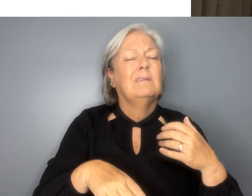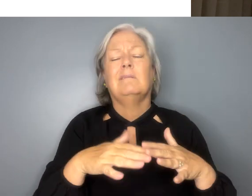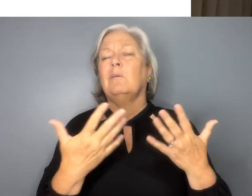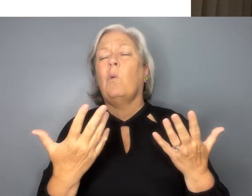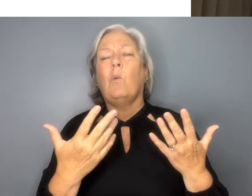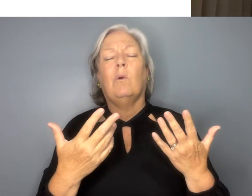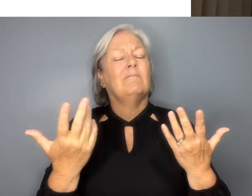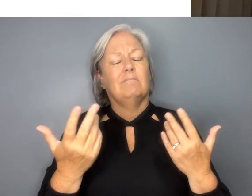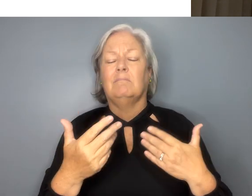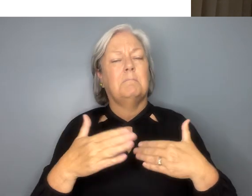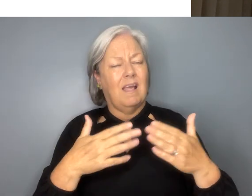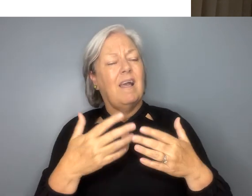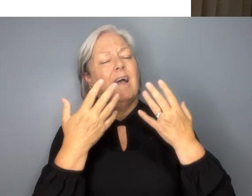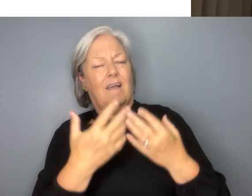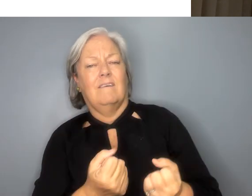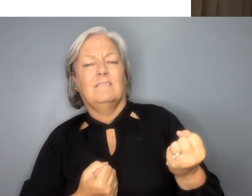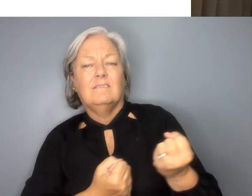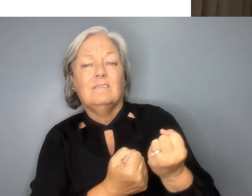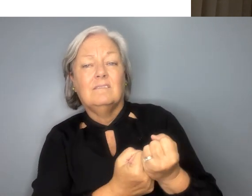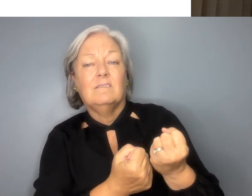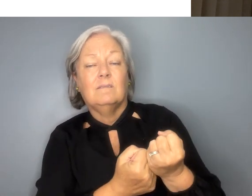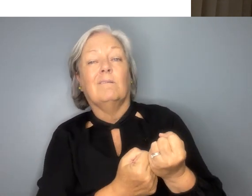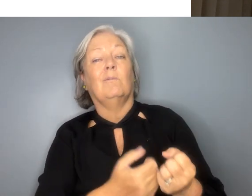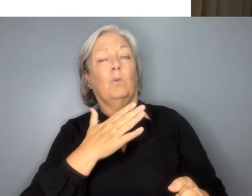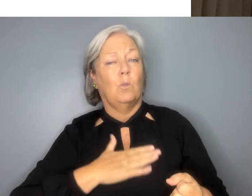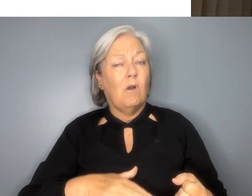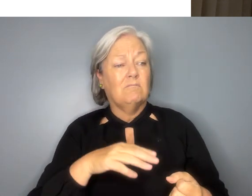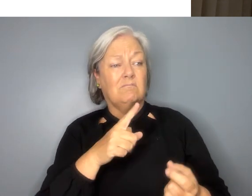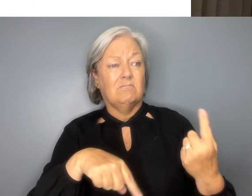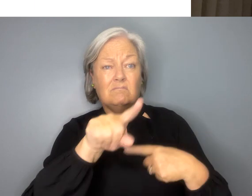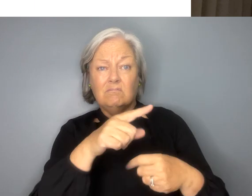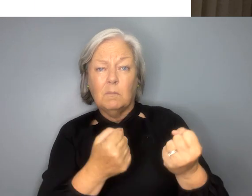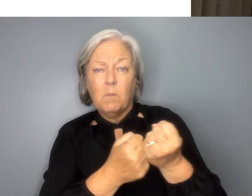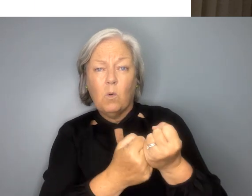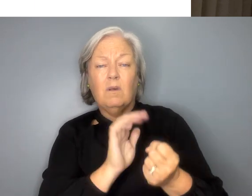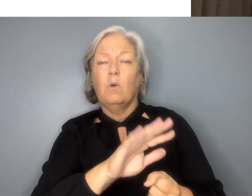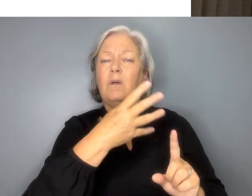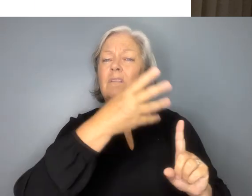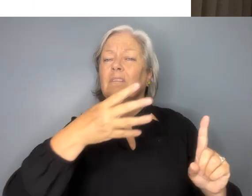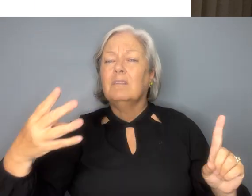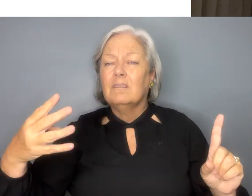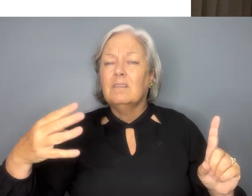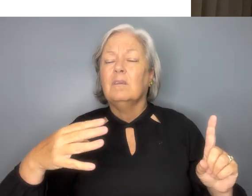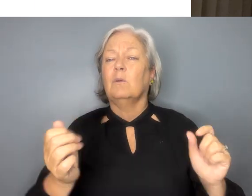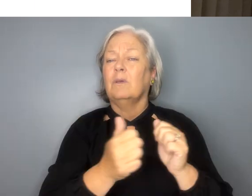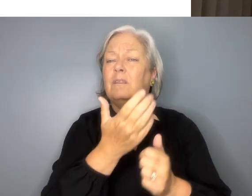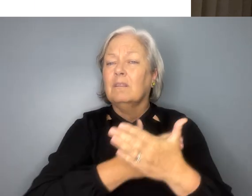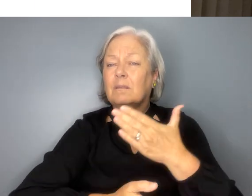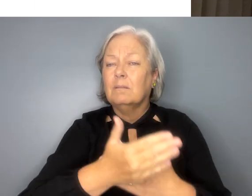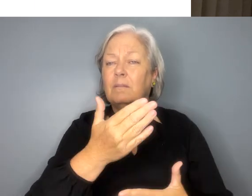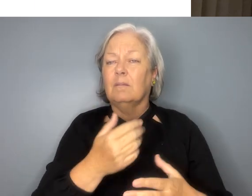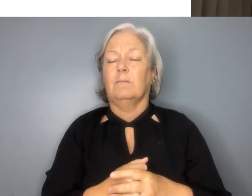addressed. This requires support for groups and organisations of LGBTIQA+